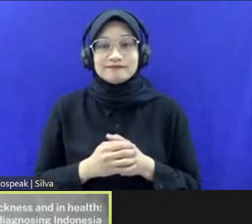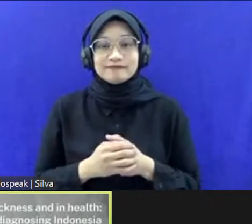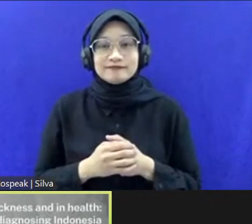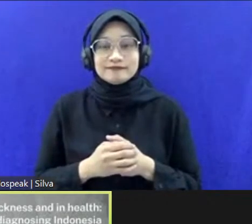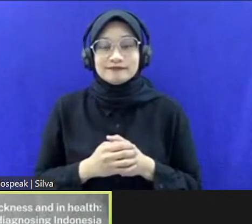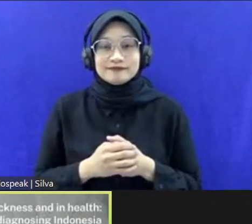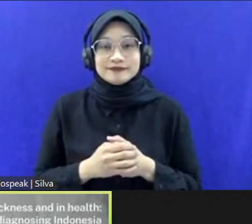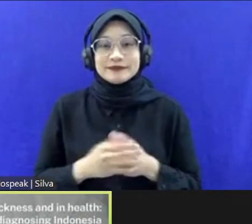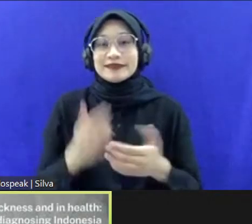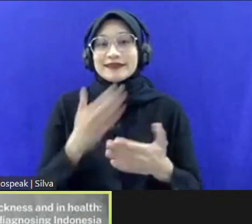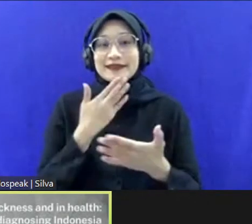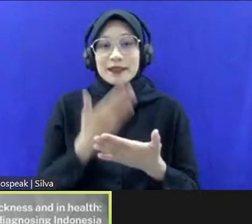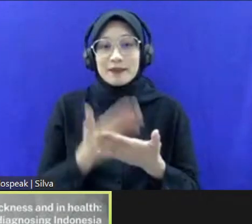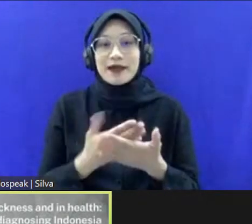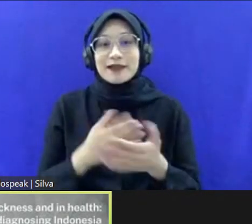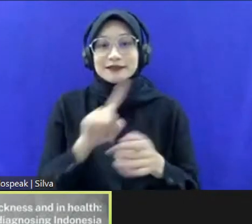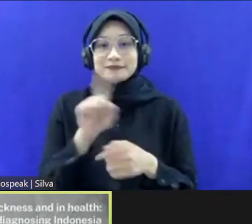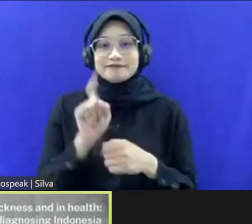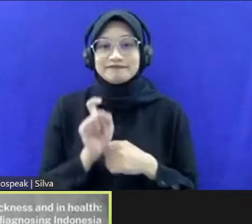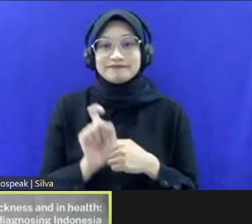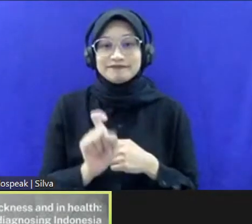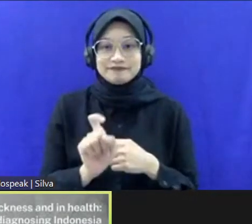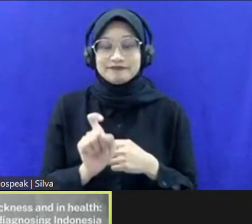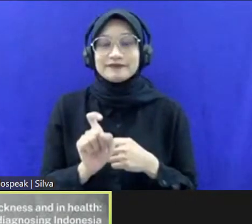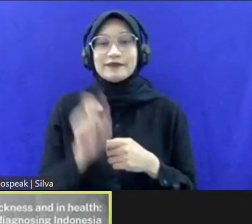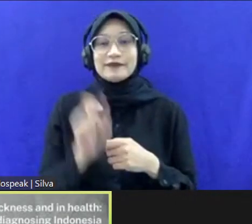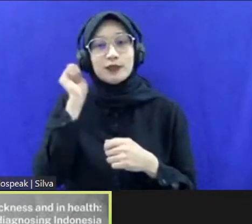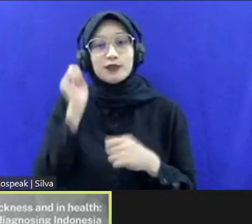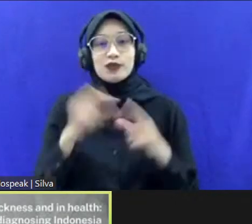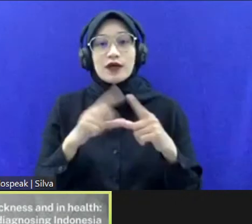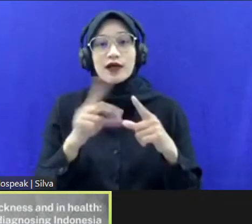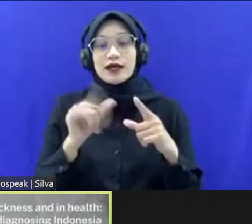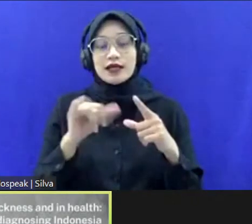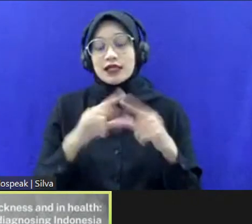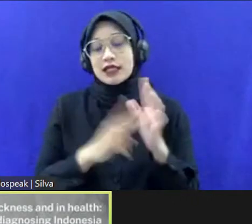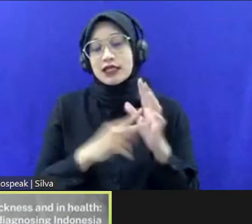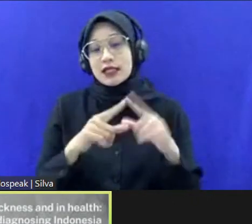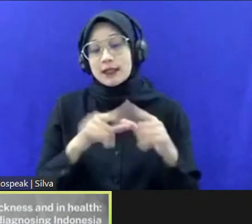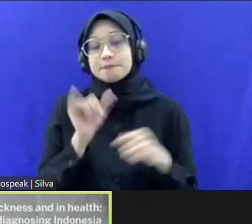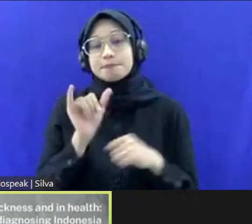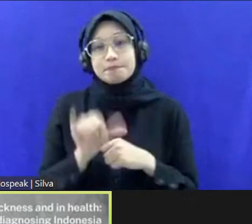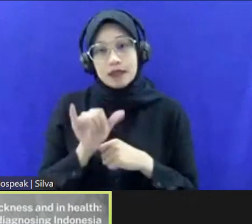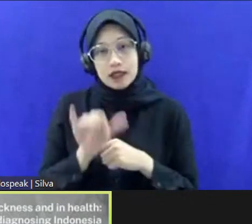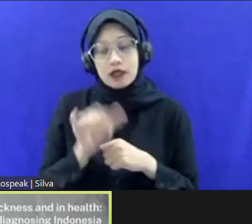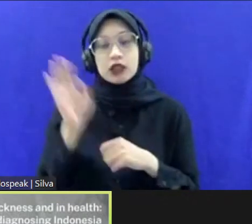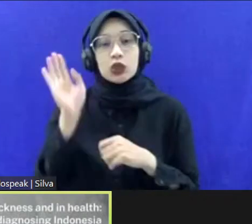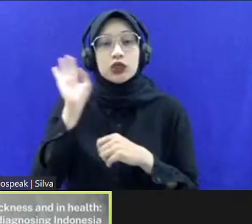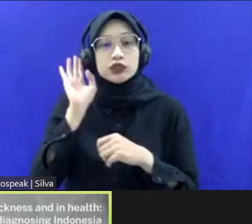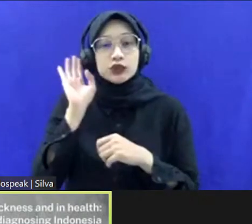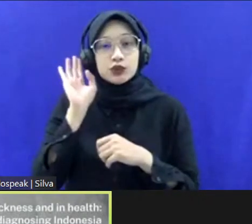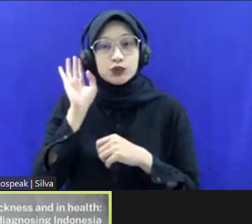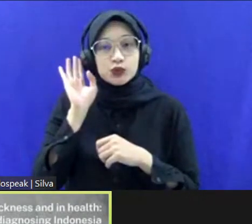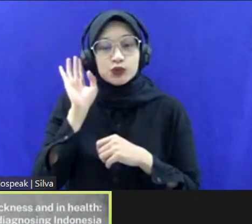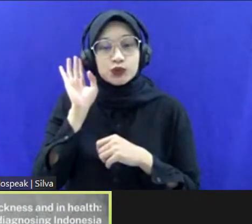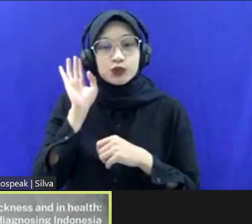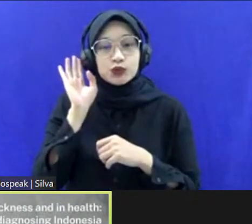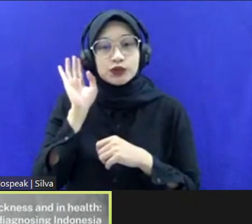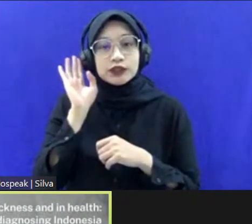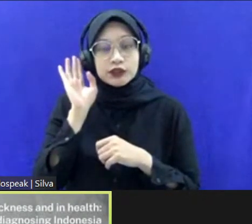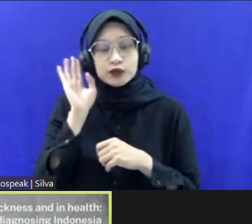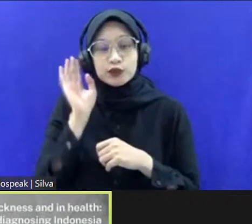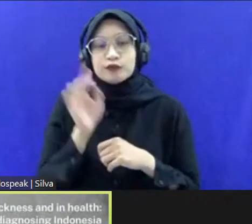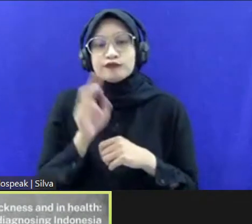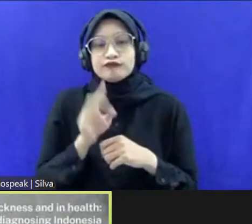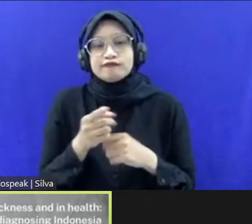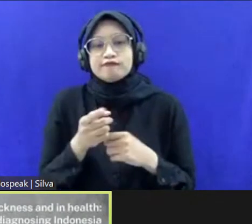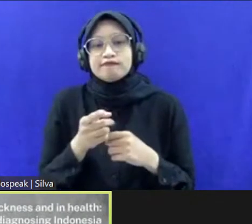you for the question, Ariana. I think certainly this is an issue of worth exploring in